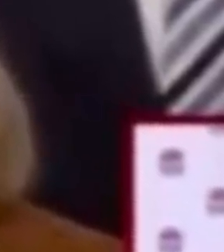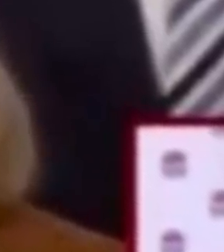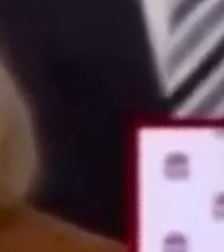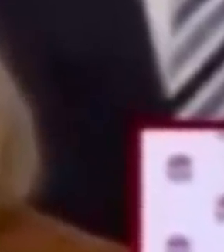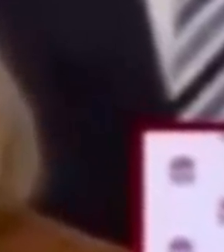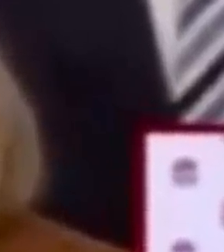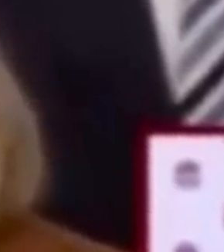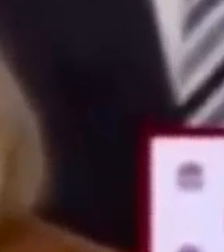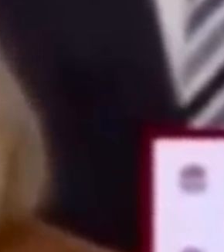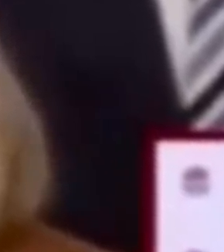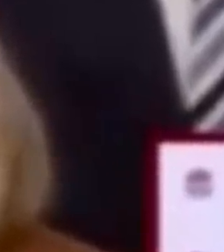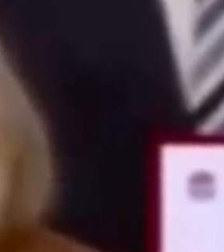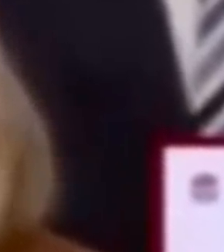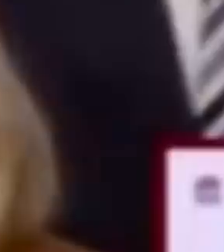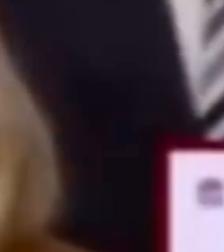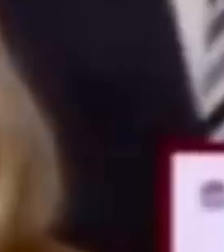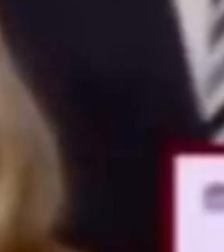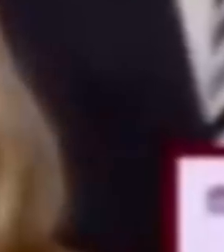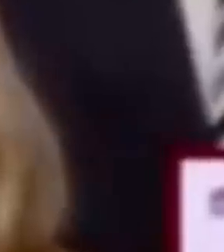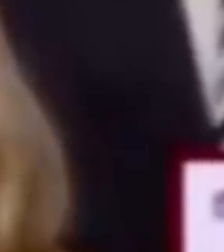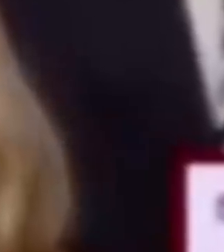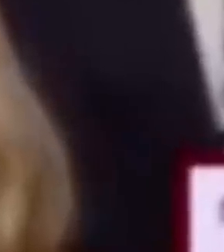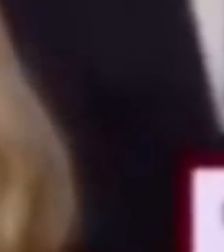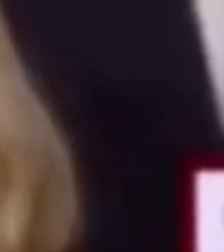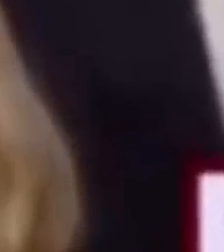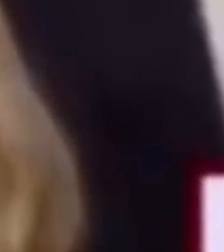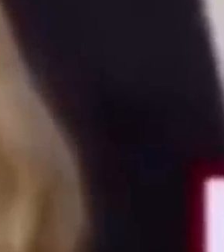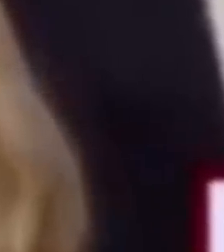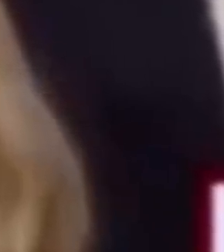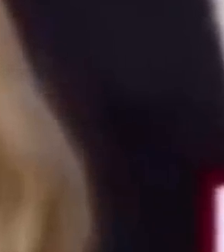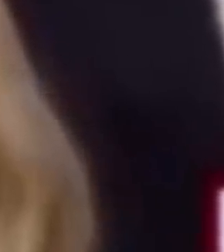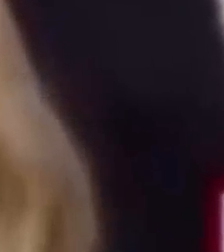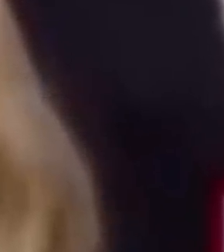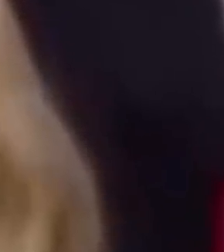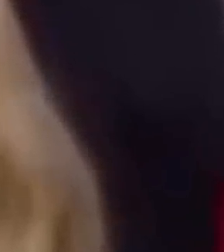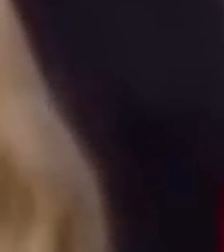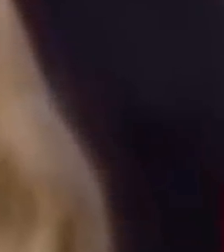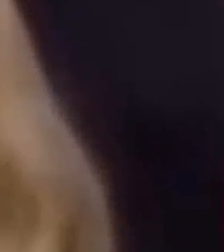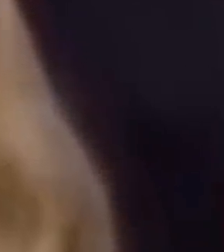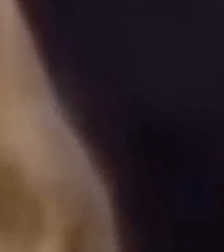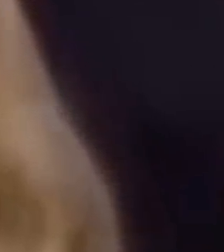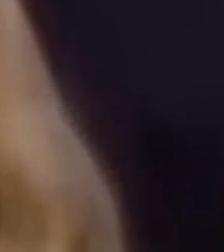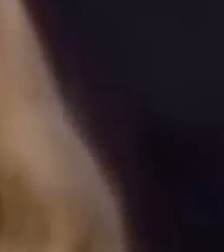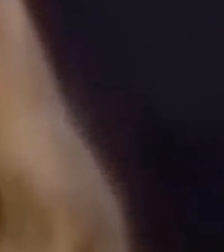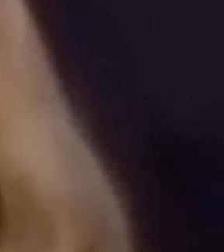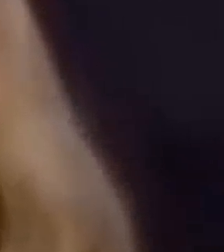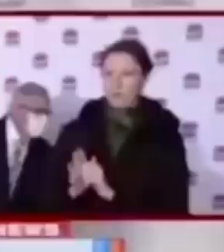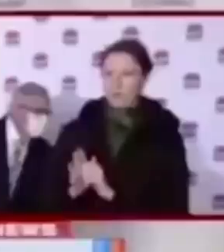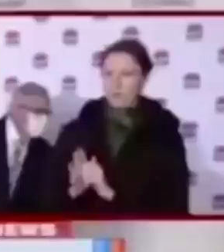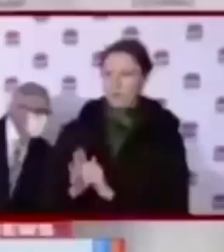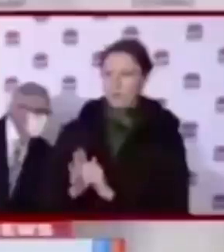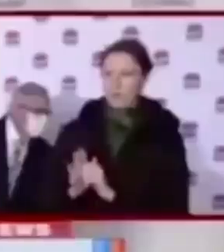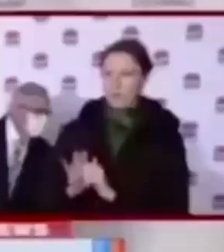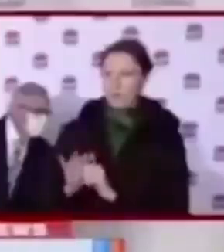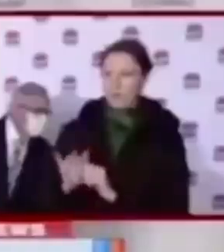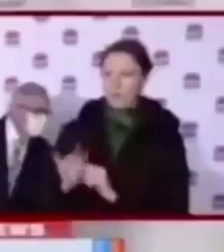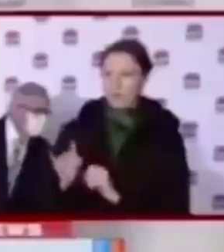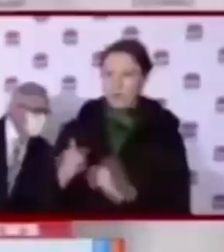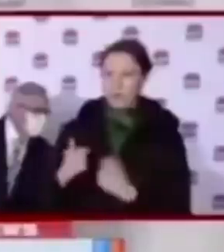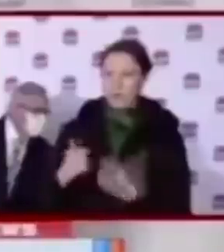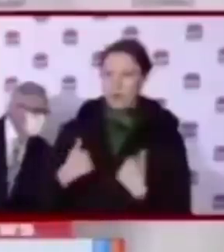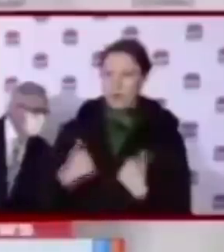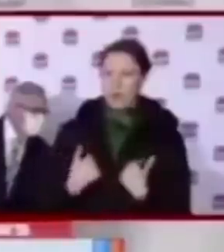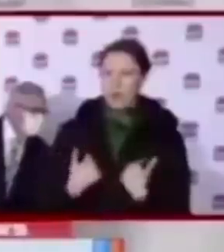form of desperation here? I mean, we are seeing some bizarre behaviour and statements from these government officials around the world at the